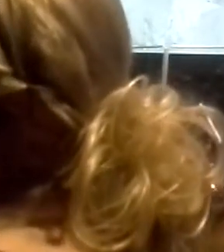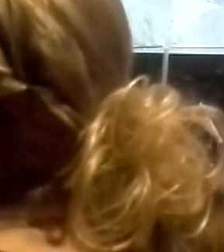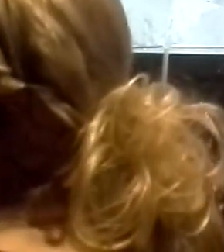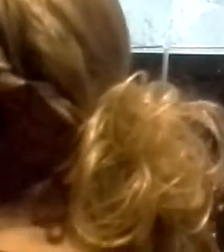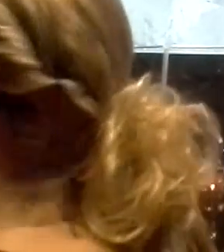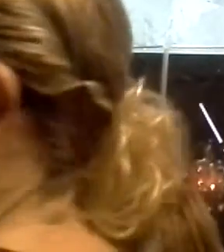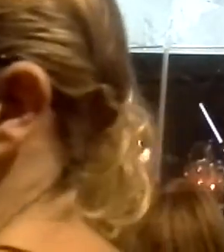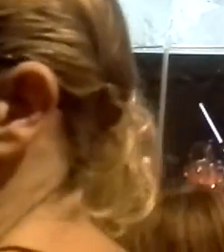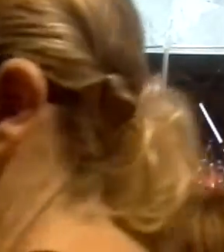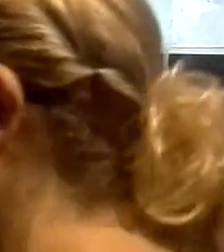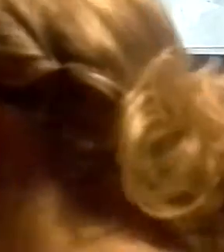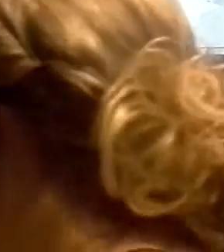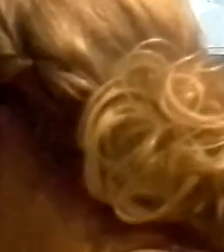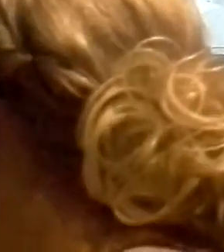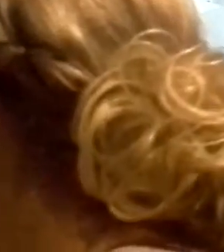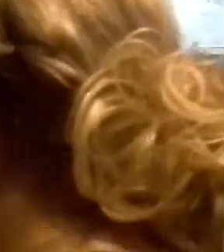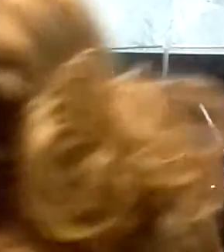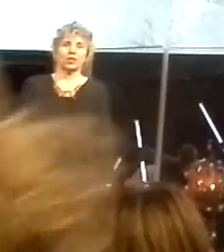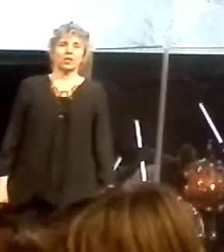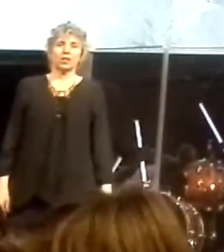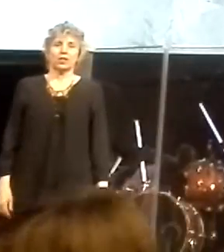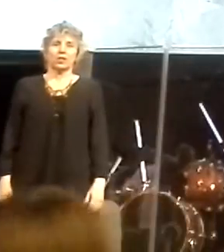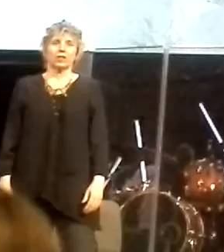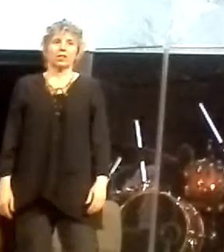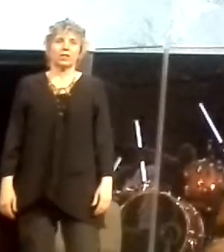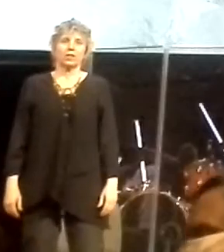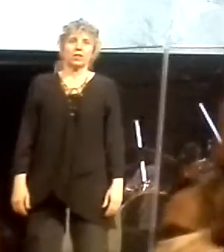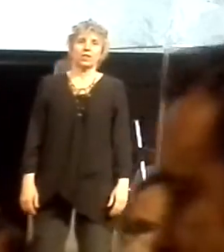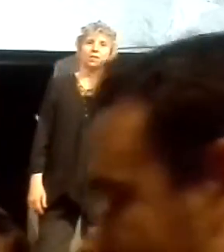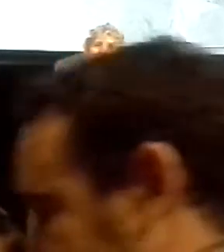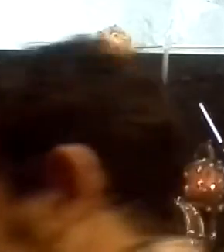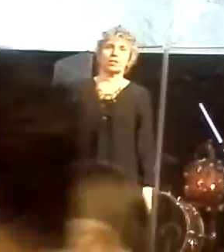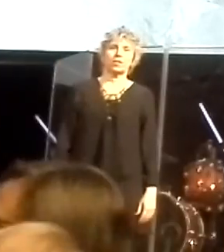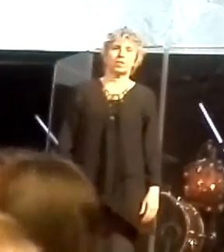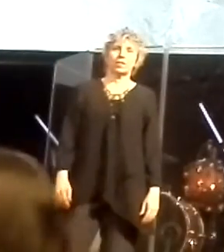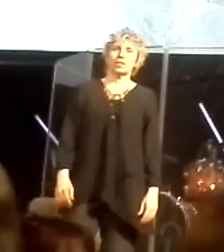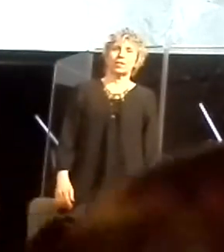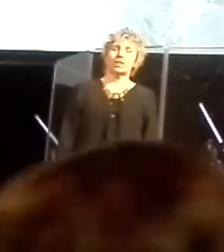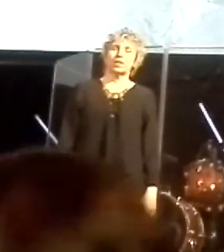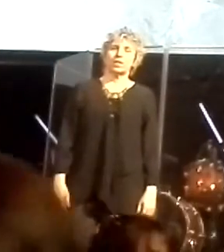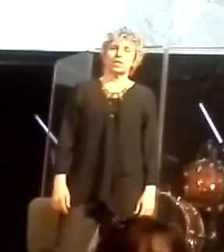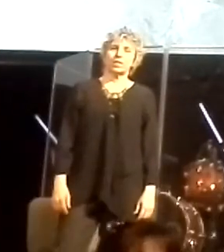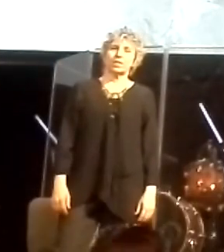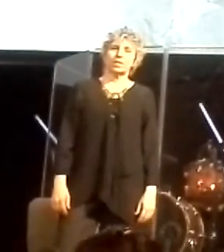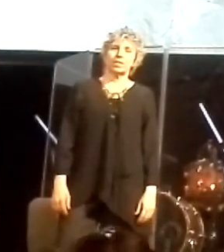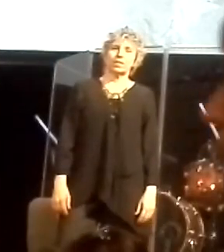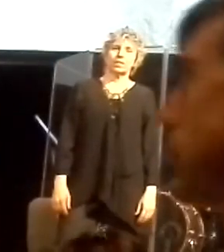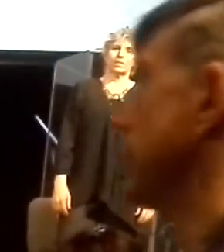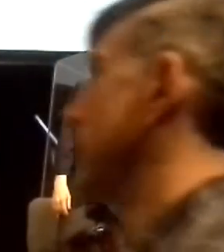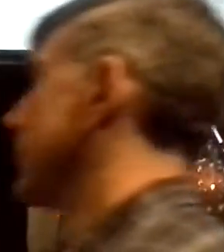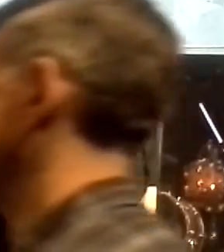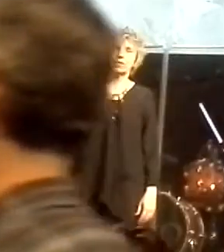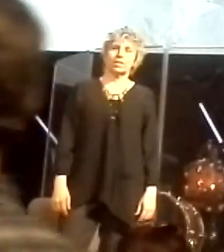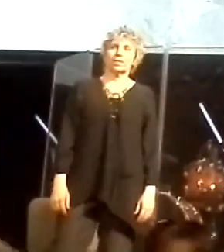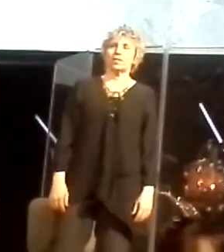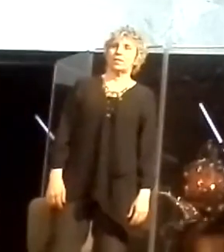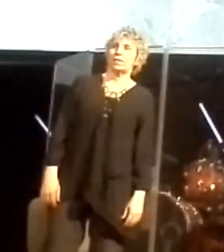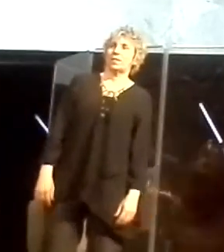Go ahead. Can you please move forward? Go ahead. Go ahead. in there. It was my strength